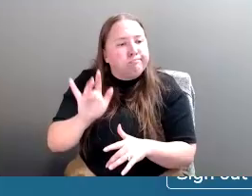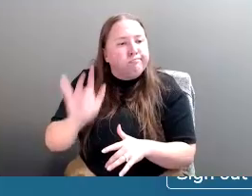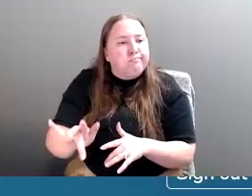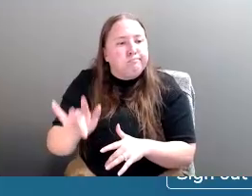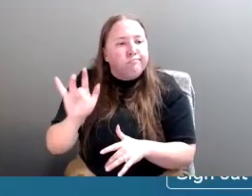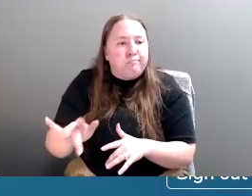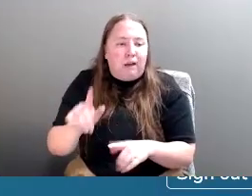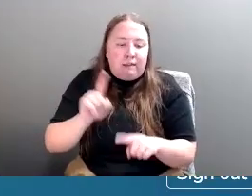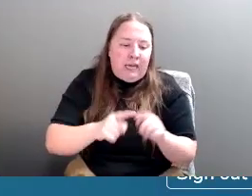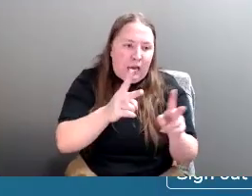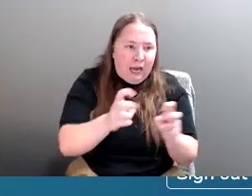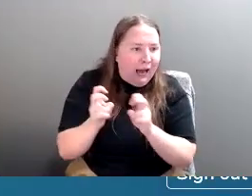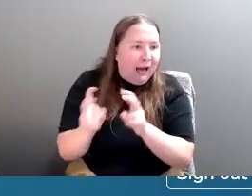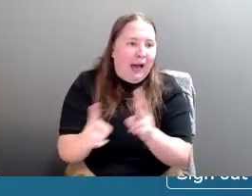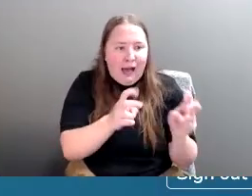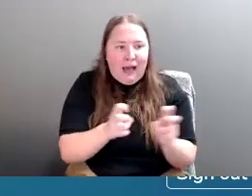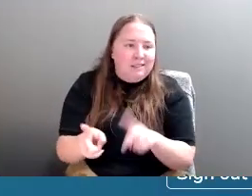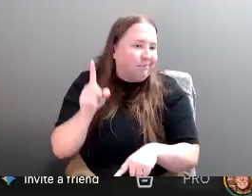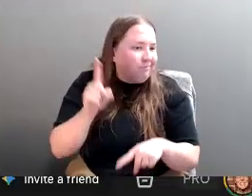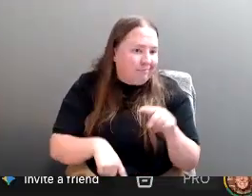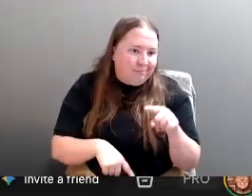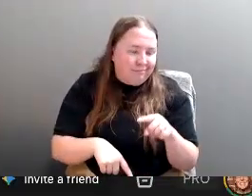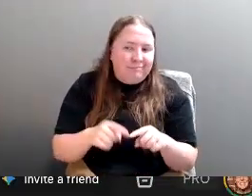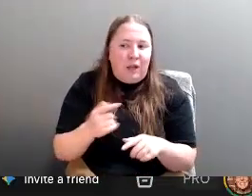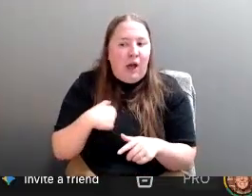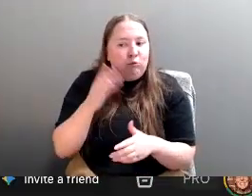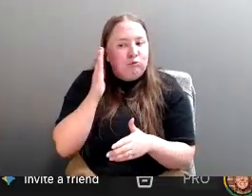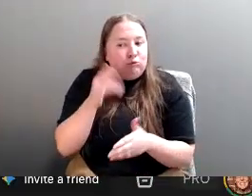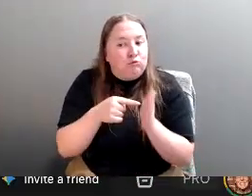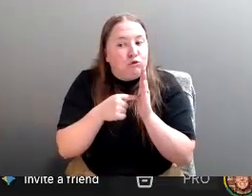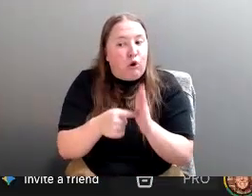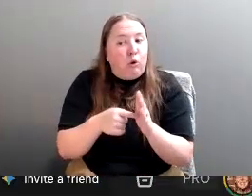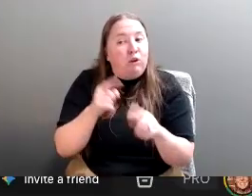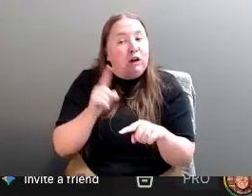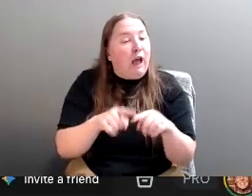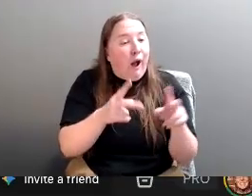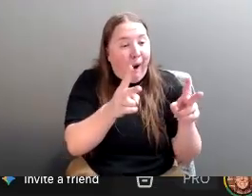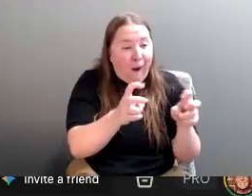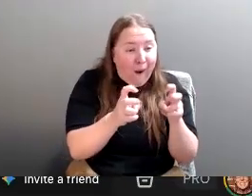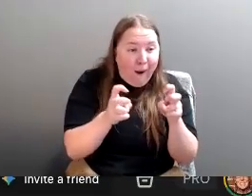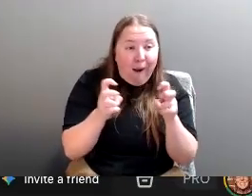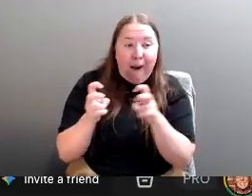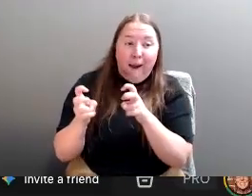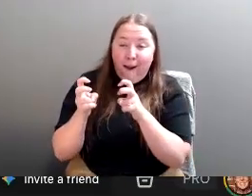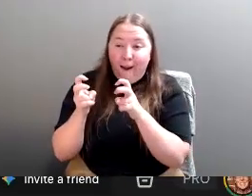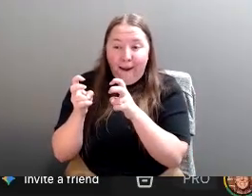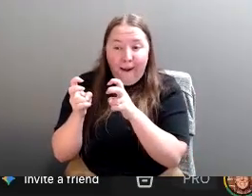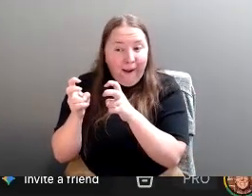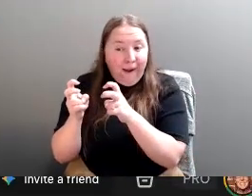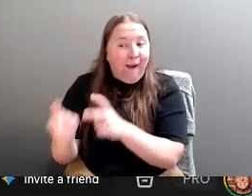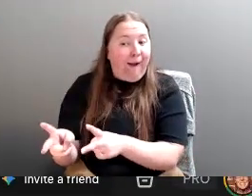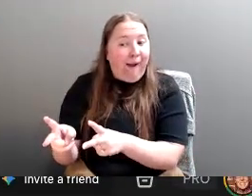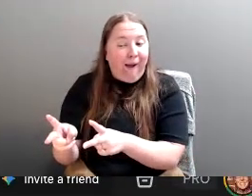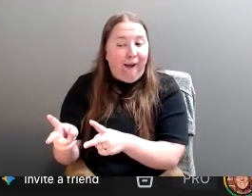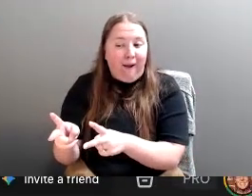cannot cut and paste. This is something I get every time. So I'm going to show you is they can't go over to their favorite LLM, grab a piece of